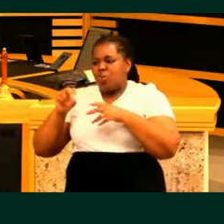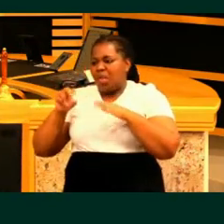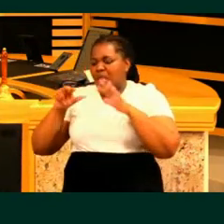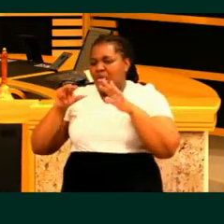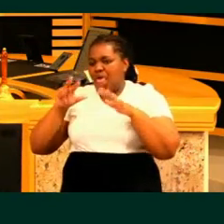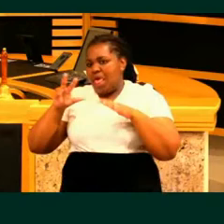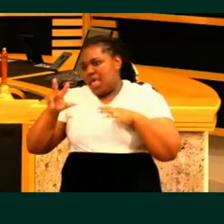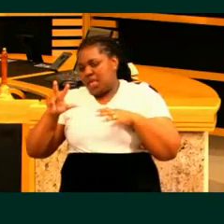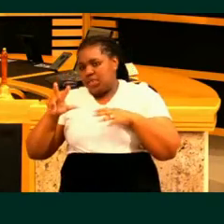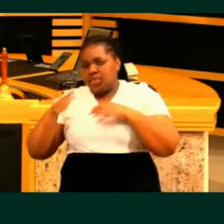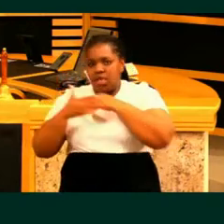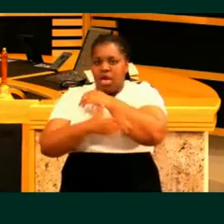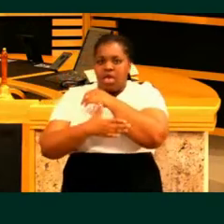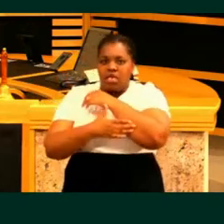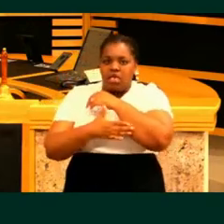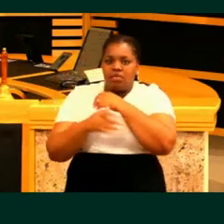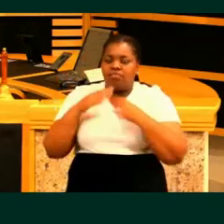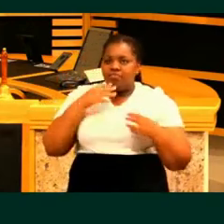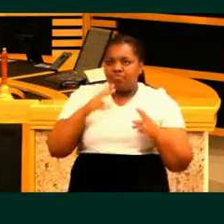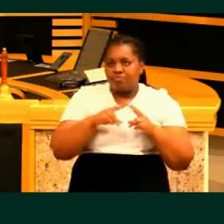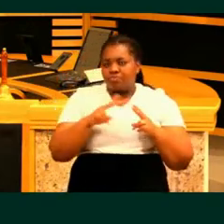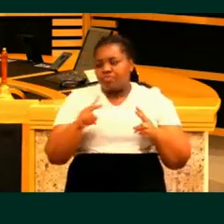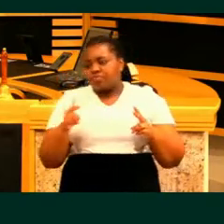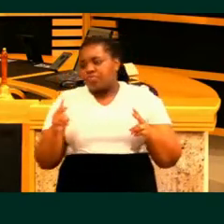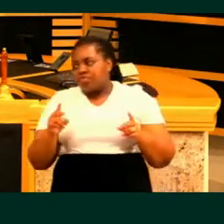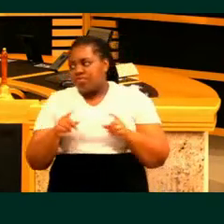in the continent belong to